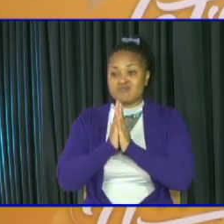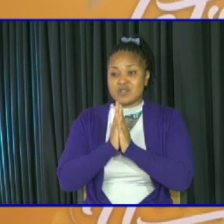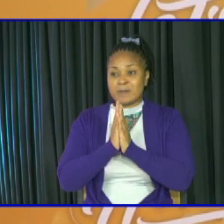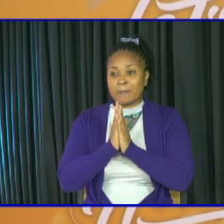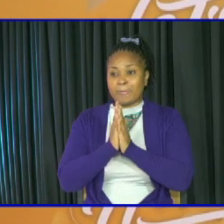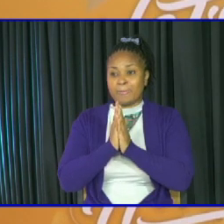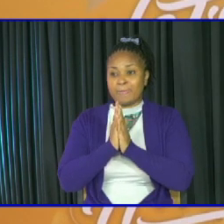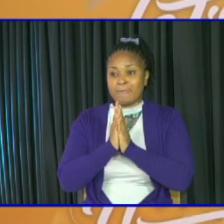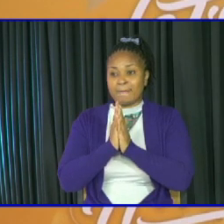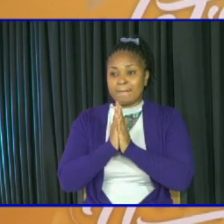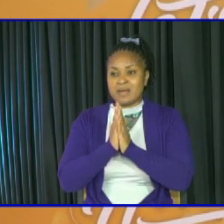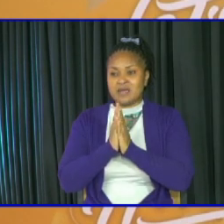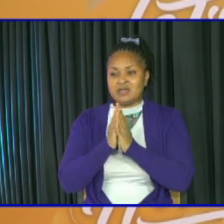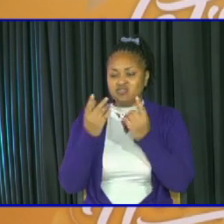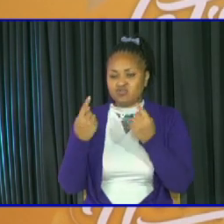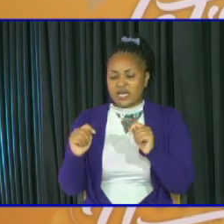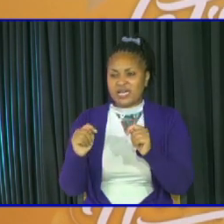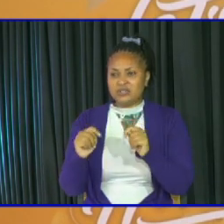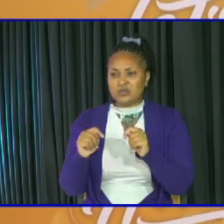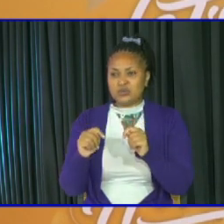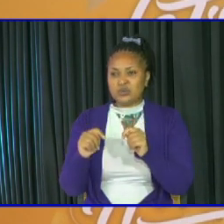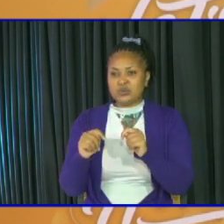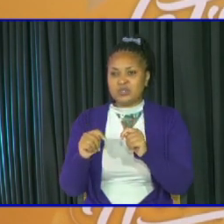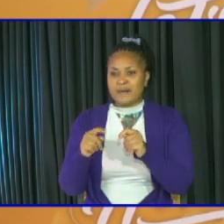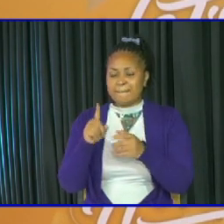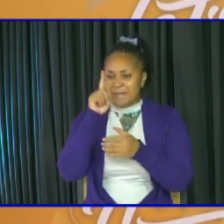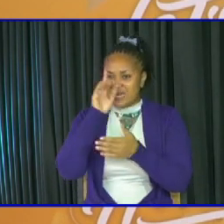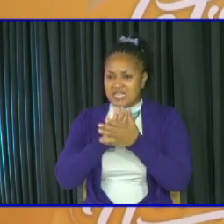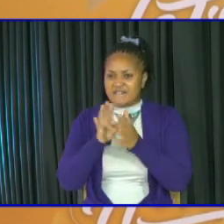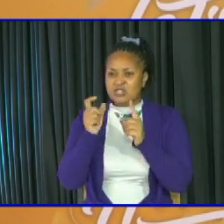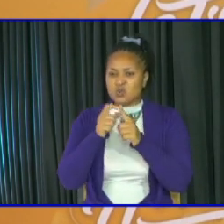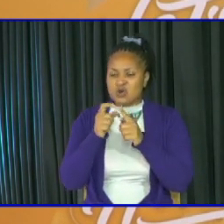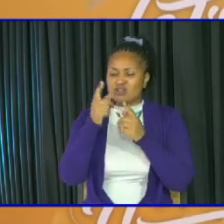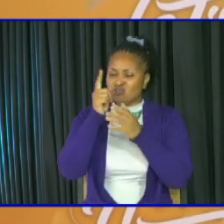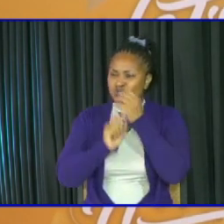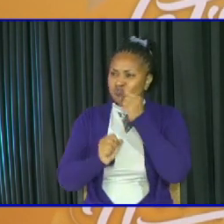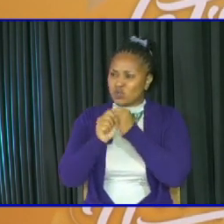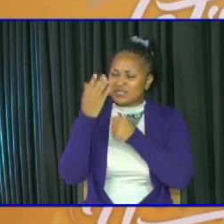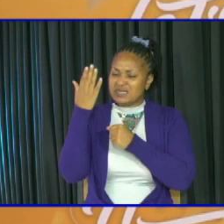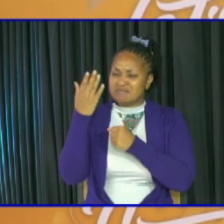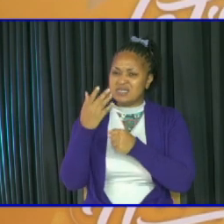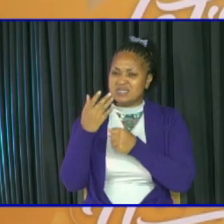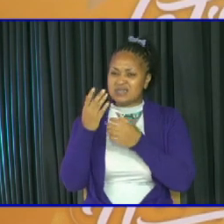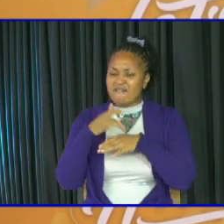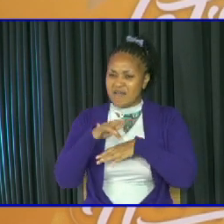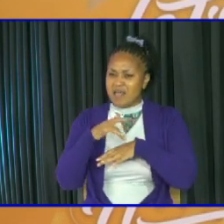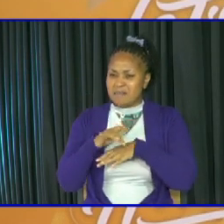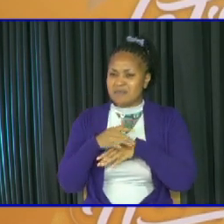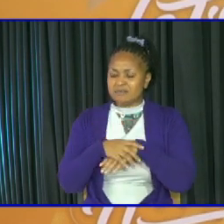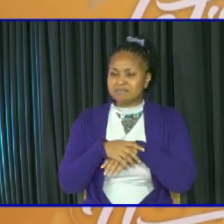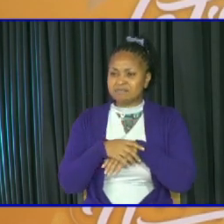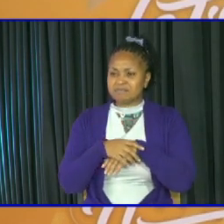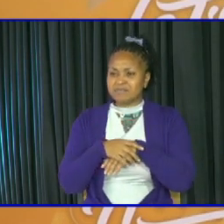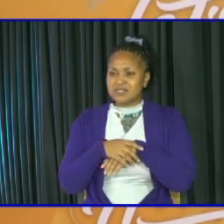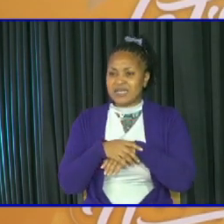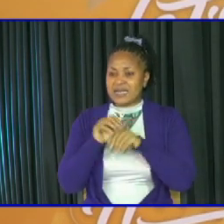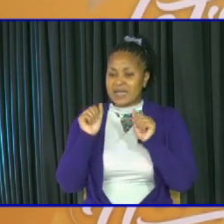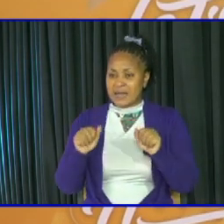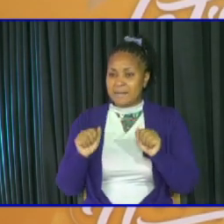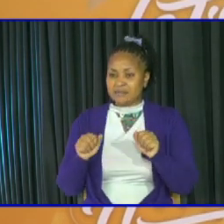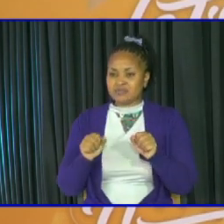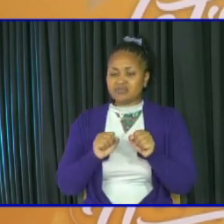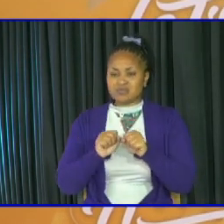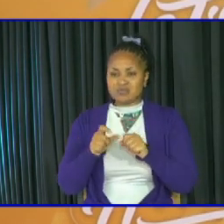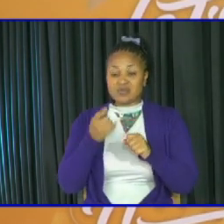his word. Trust him. He's able, capable, and available. So follow this pattern outlined in Luke